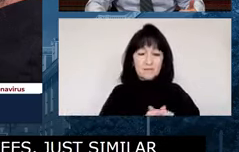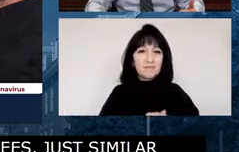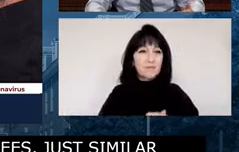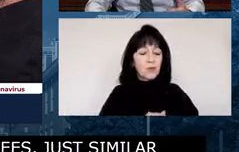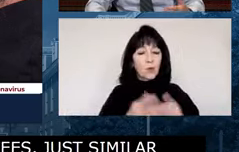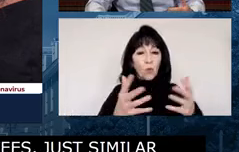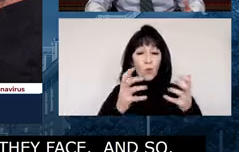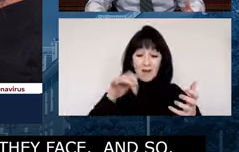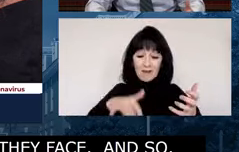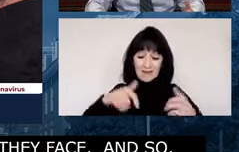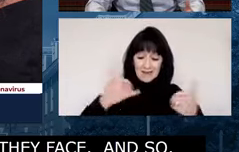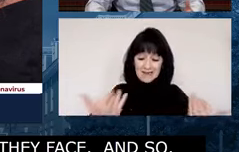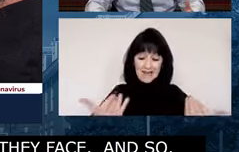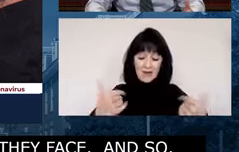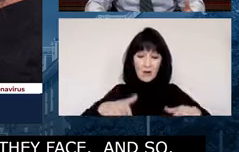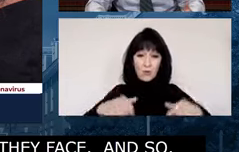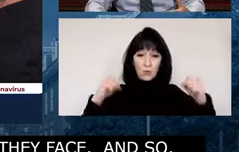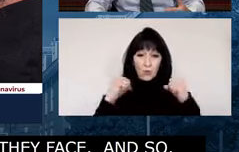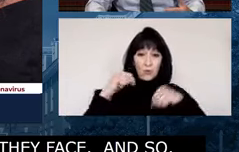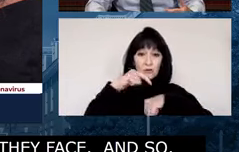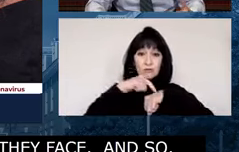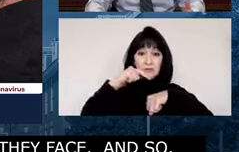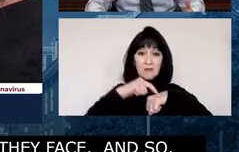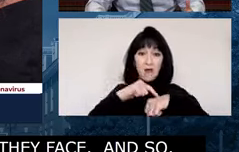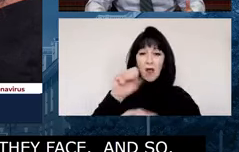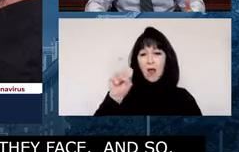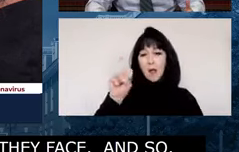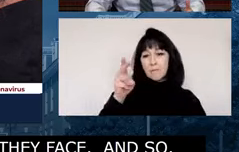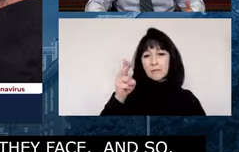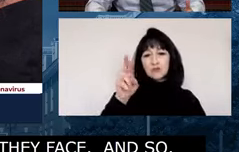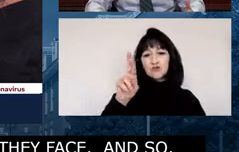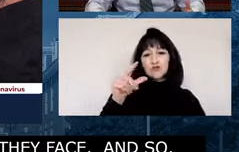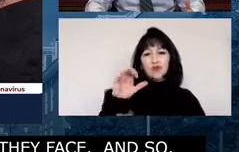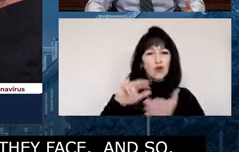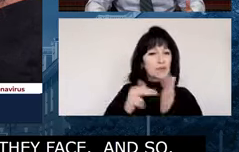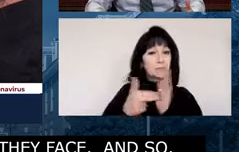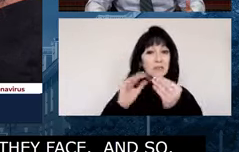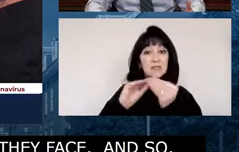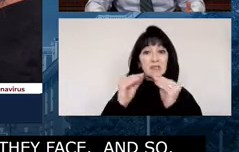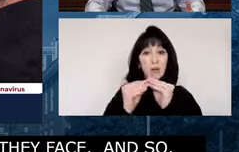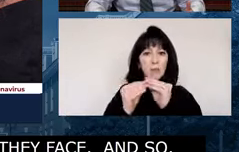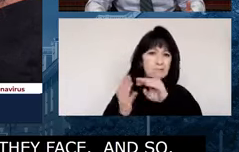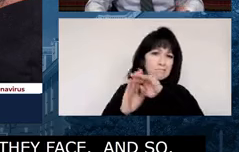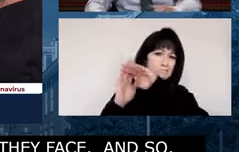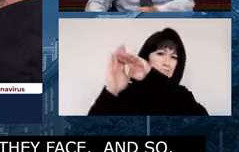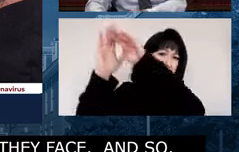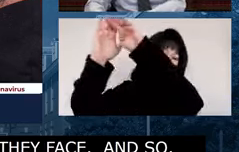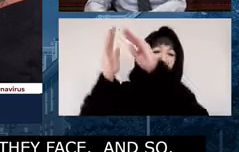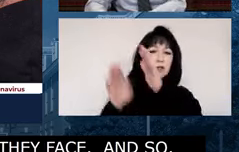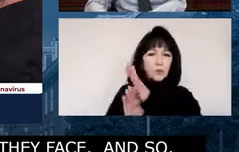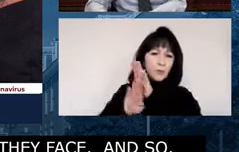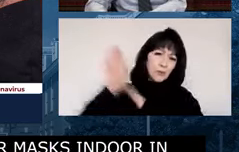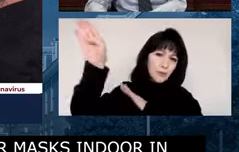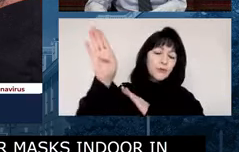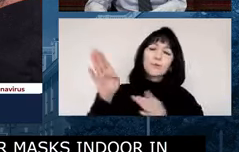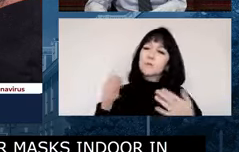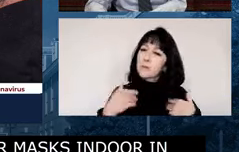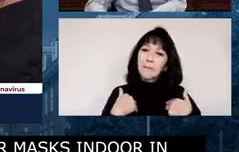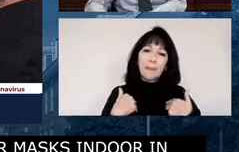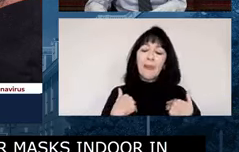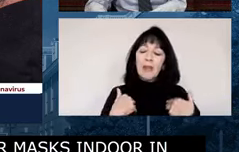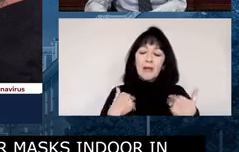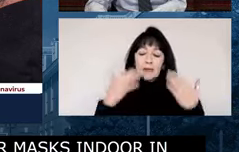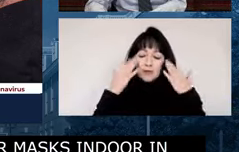that we're seeing. Everything's moving in the right direction. Let's just keep those masks on. We don't want them to have a